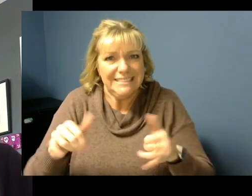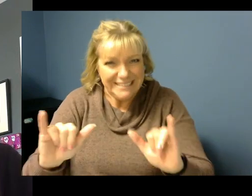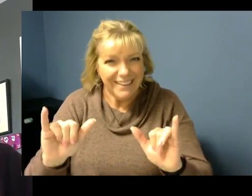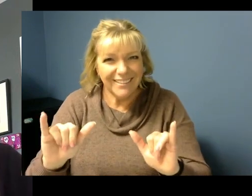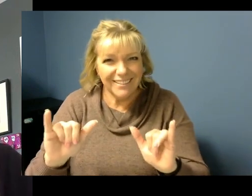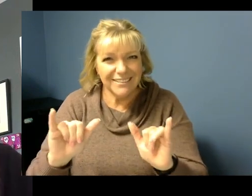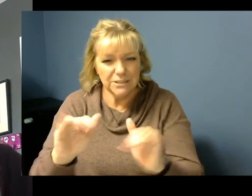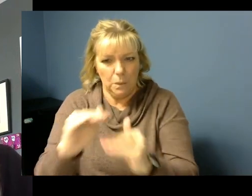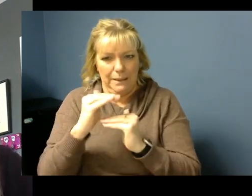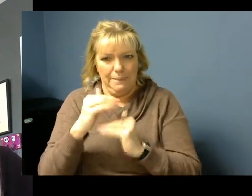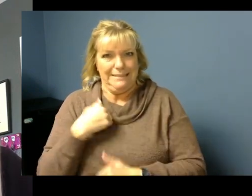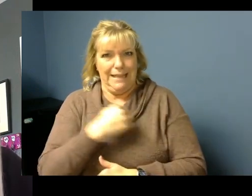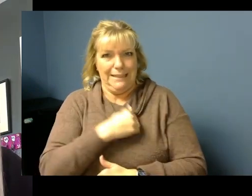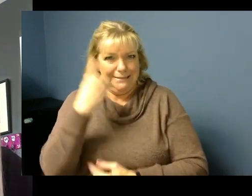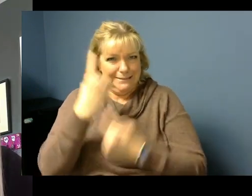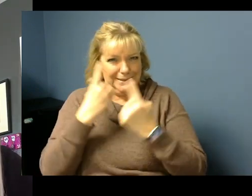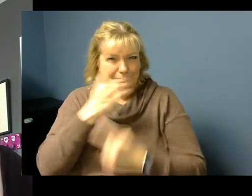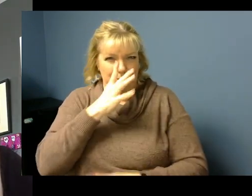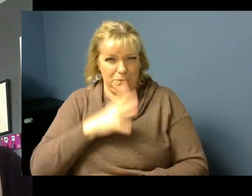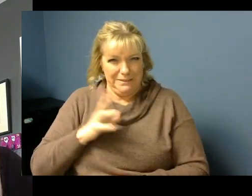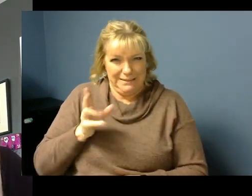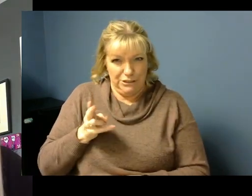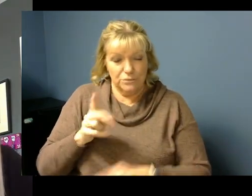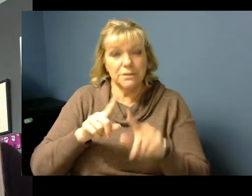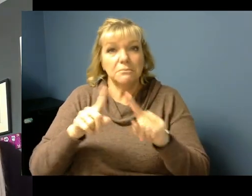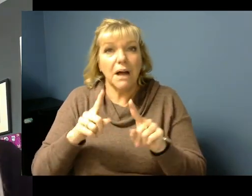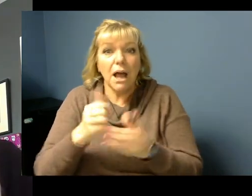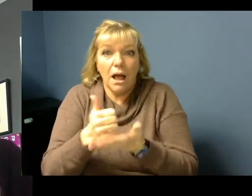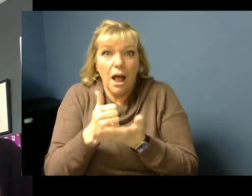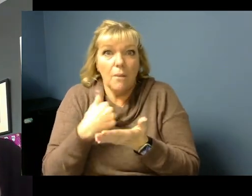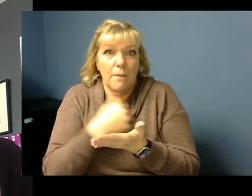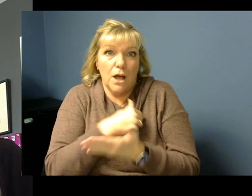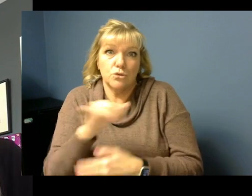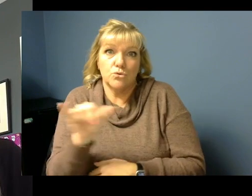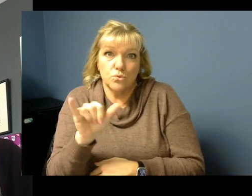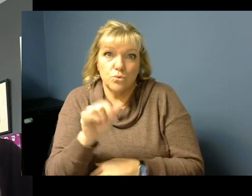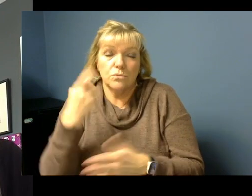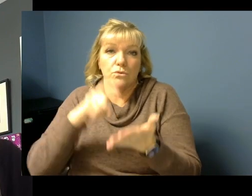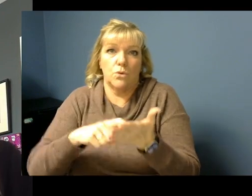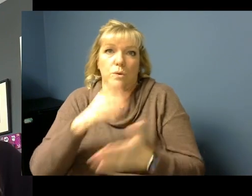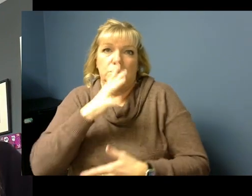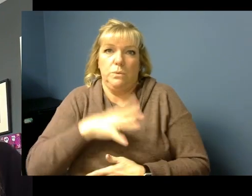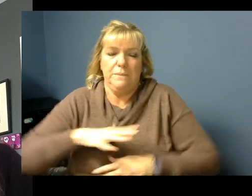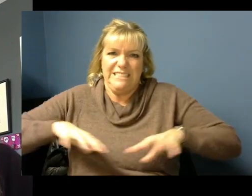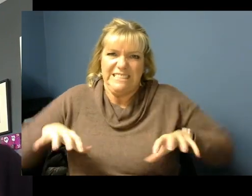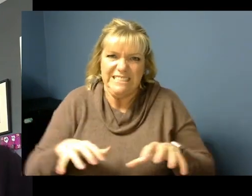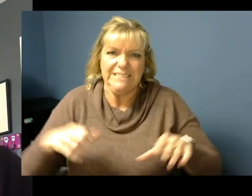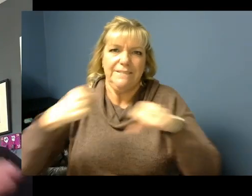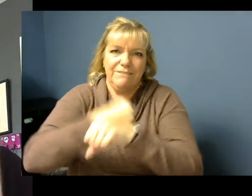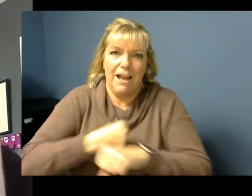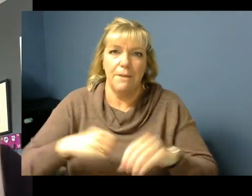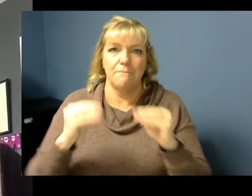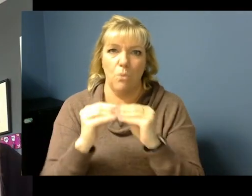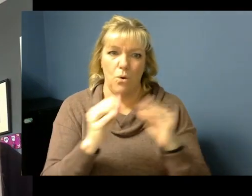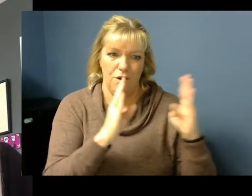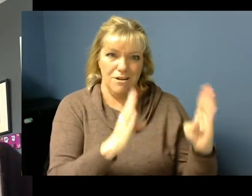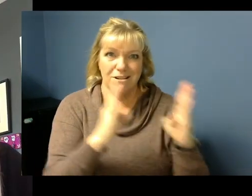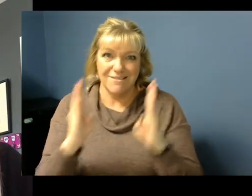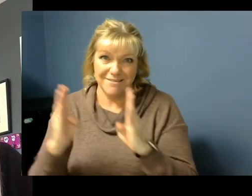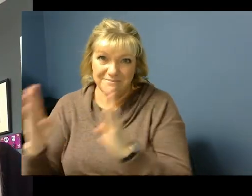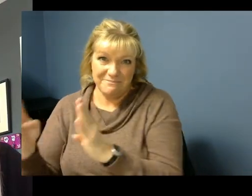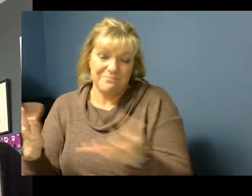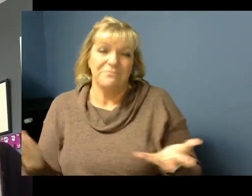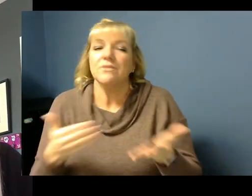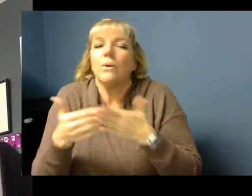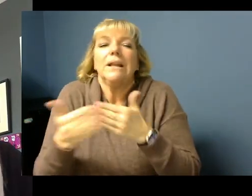also helpful because those are like waves in women's history where we see more activism. So again, just wanted to kind of throw that